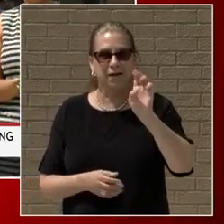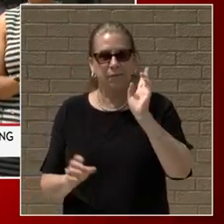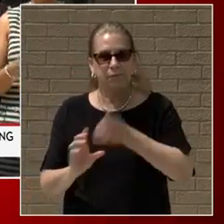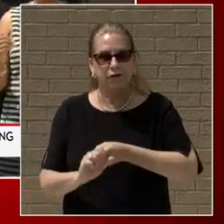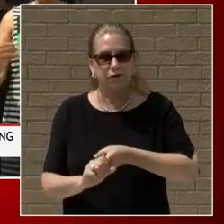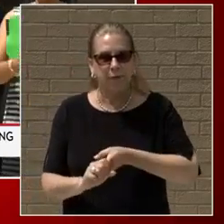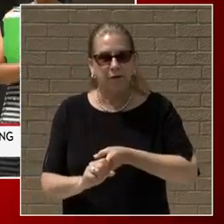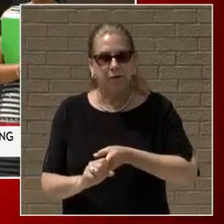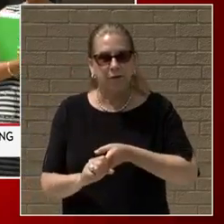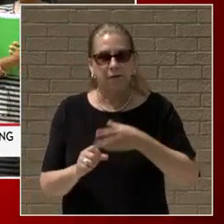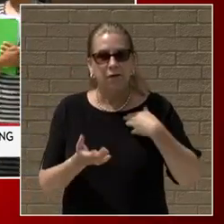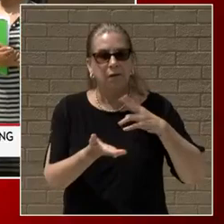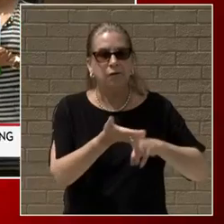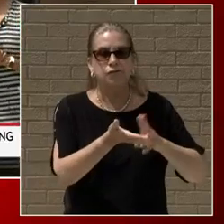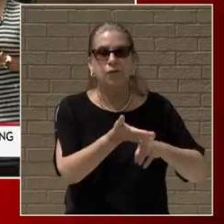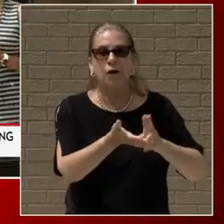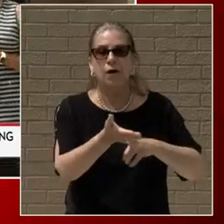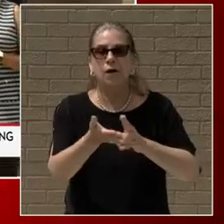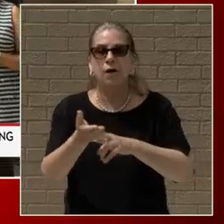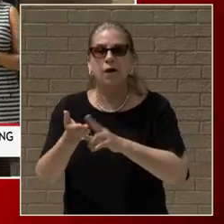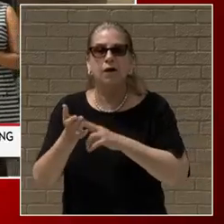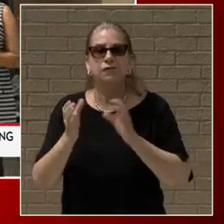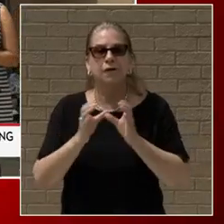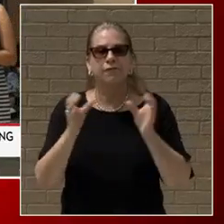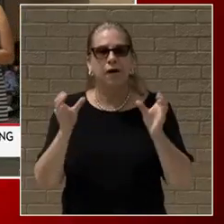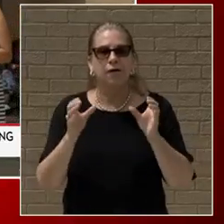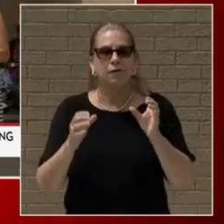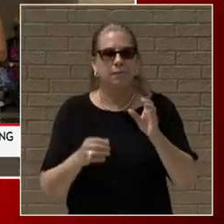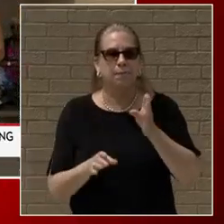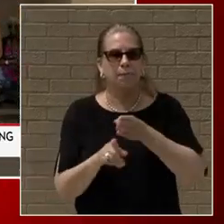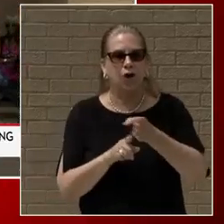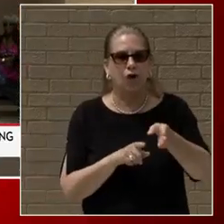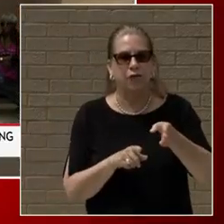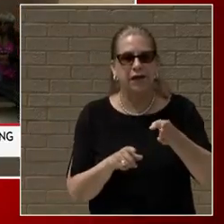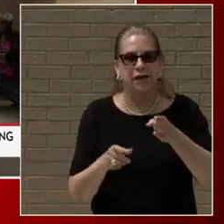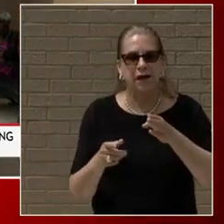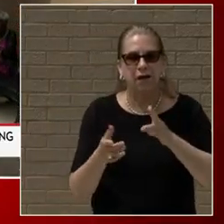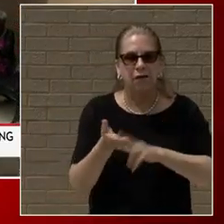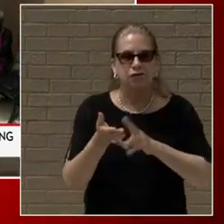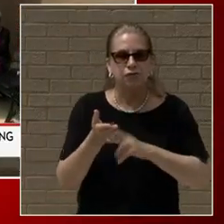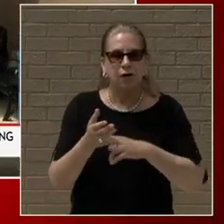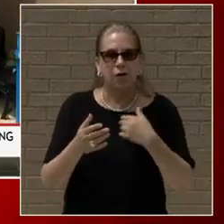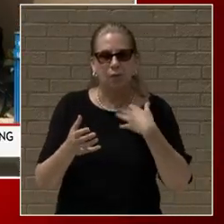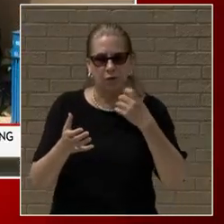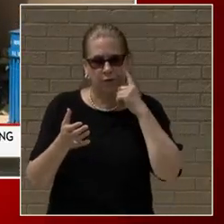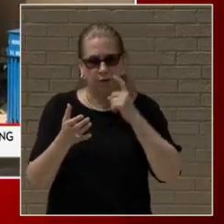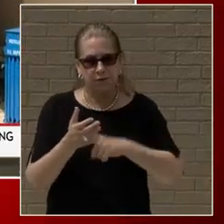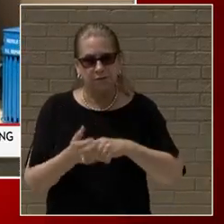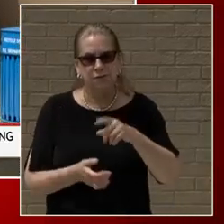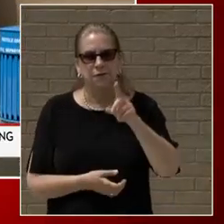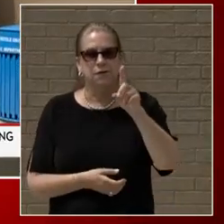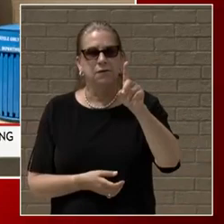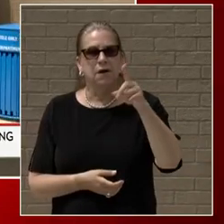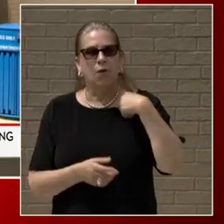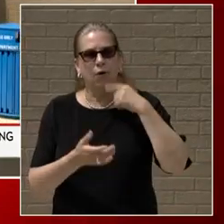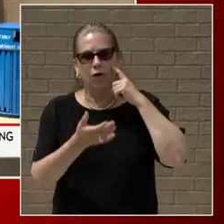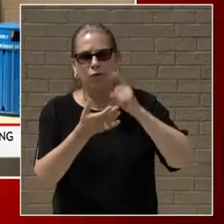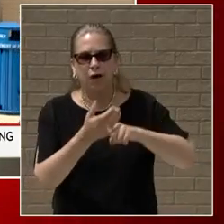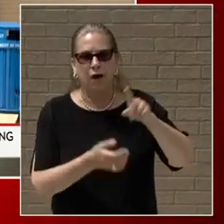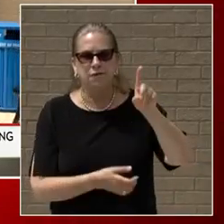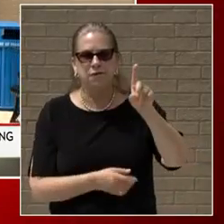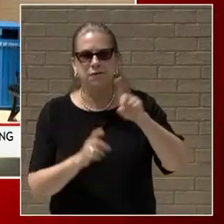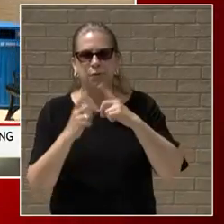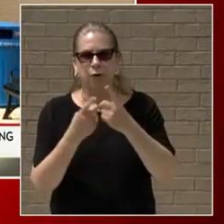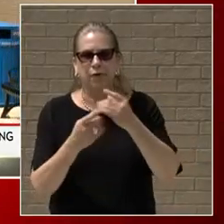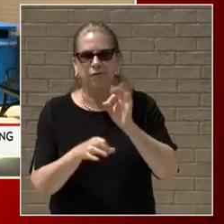75%. I would like to acknowledge, again, DOEE Director Tommy Wells with the collaboration between DOEE